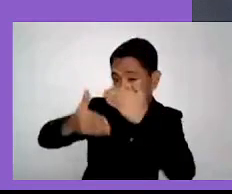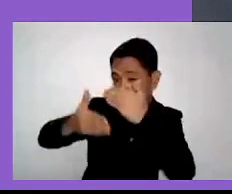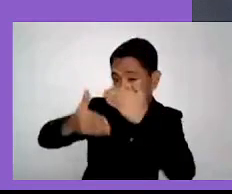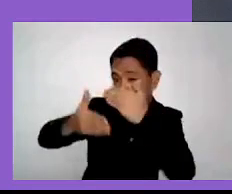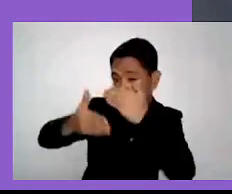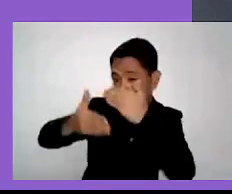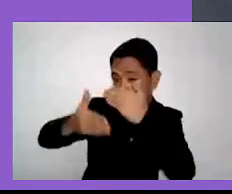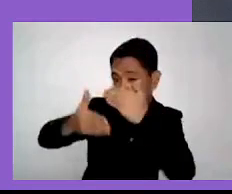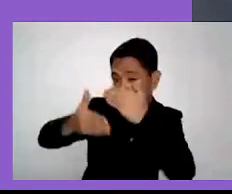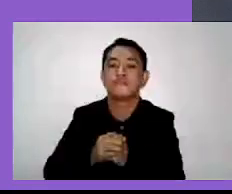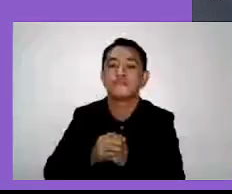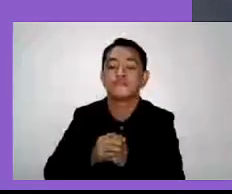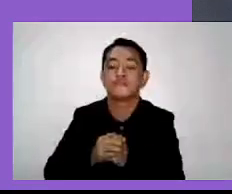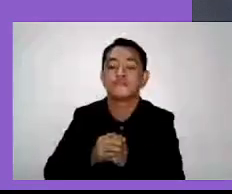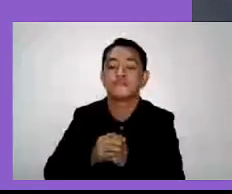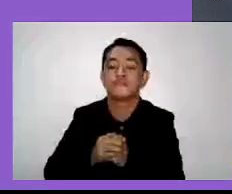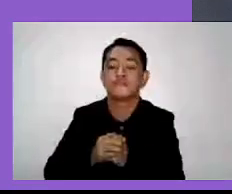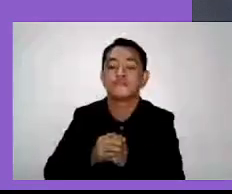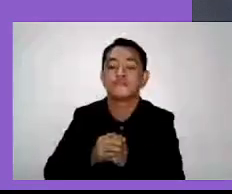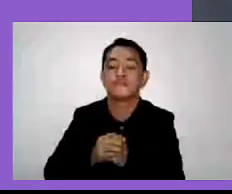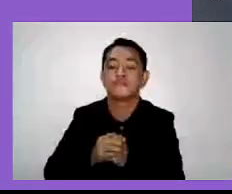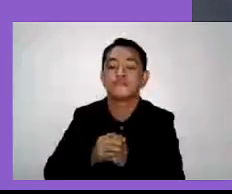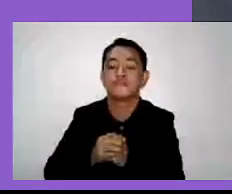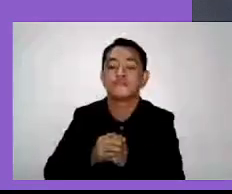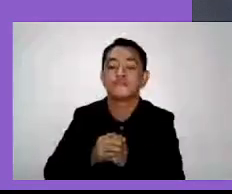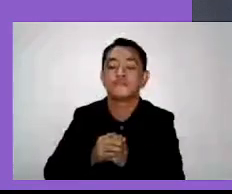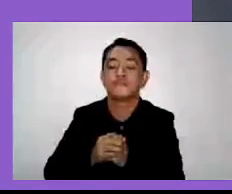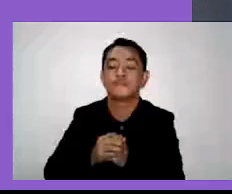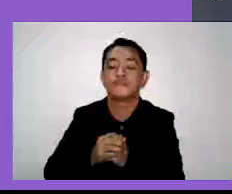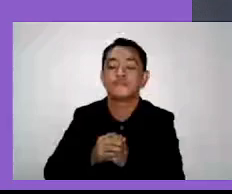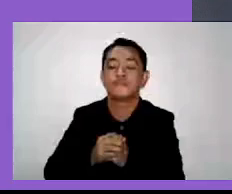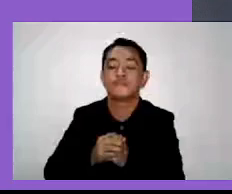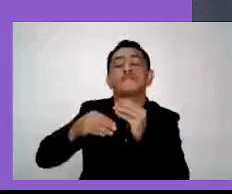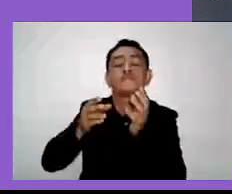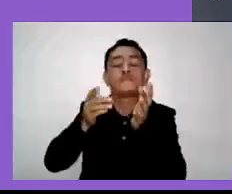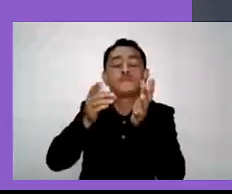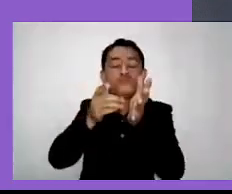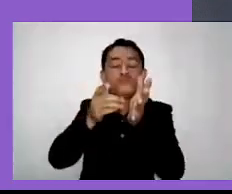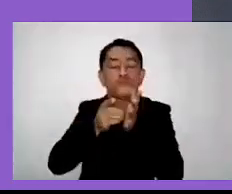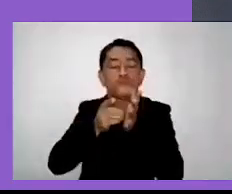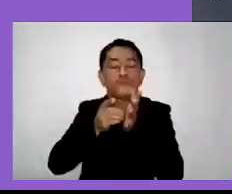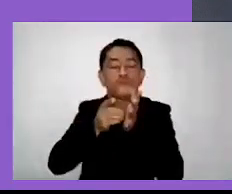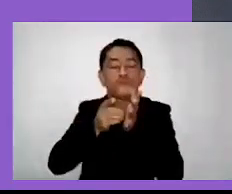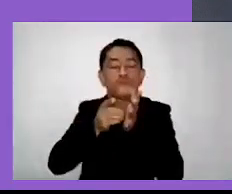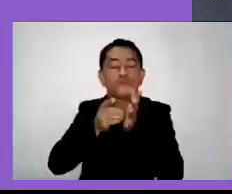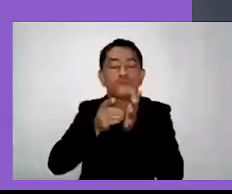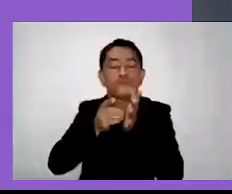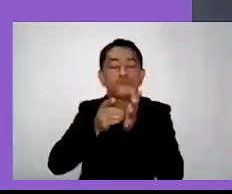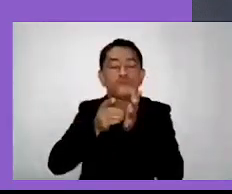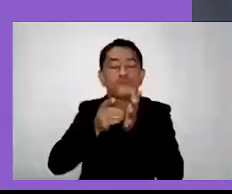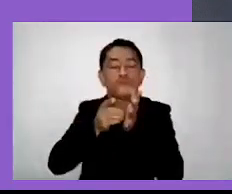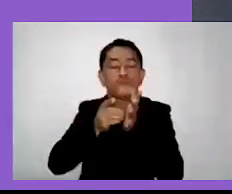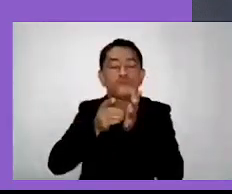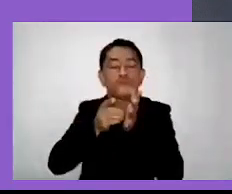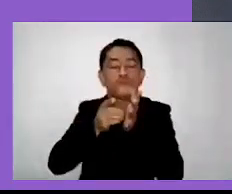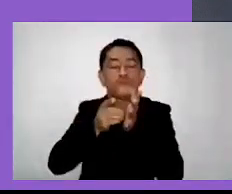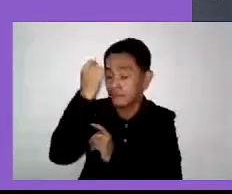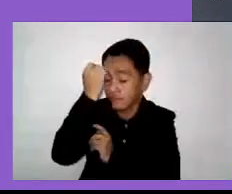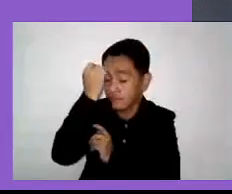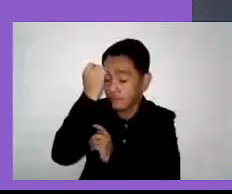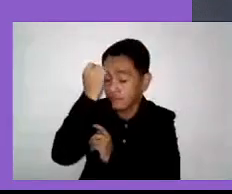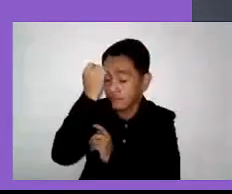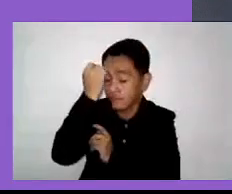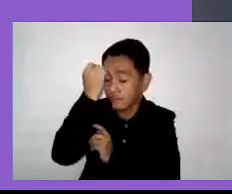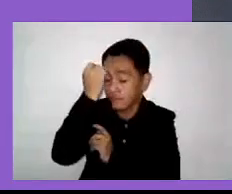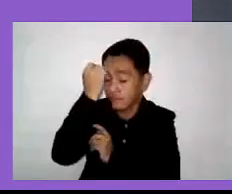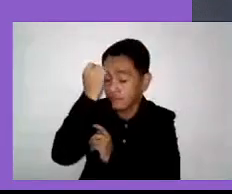Given the increasing demands in middle school and high school, higher skills in comprehension, organization, vocabulary,